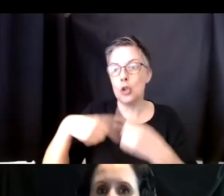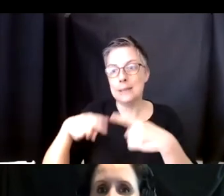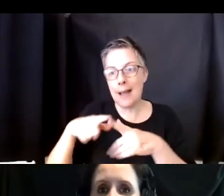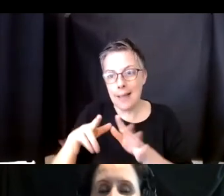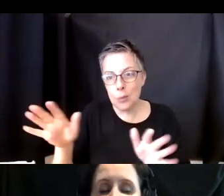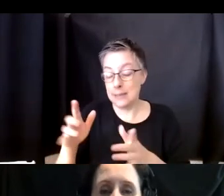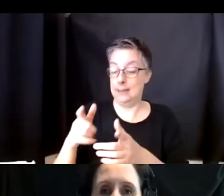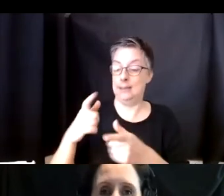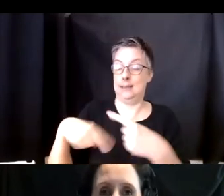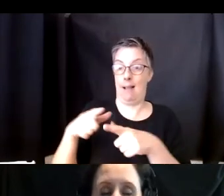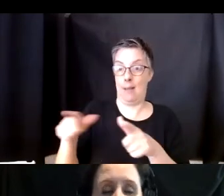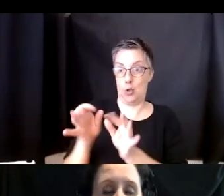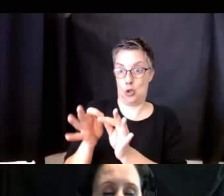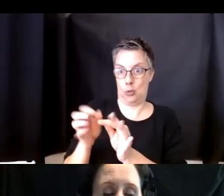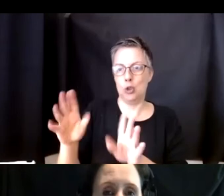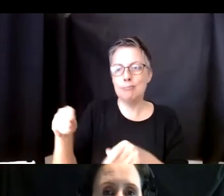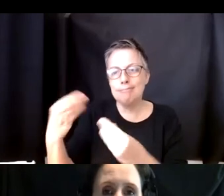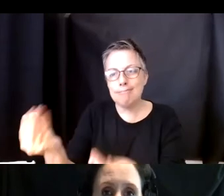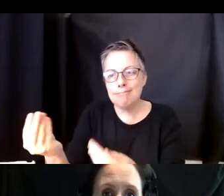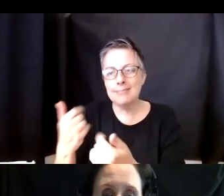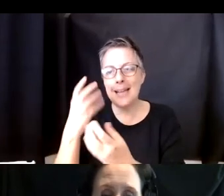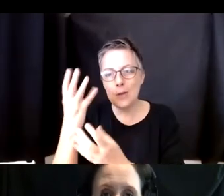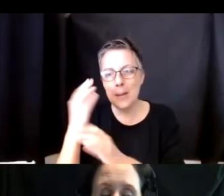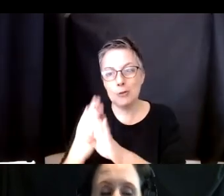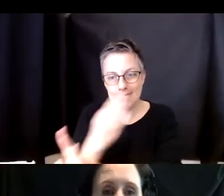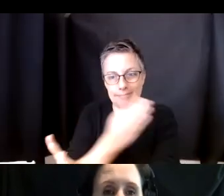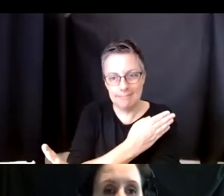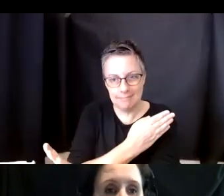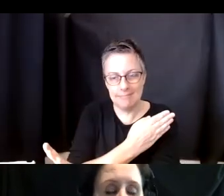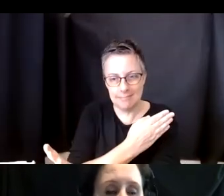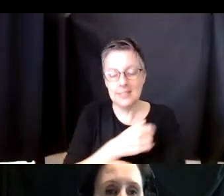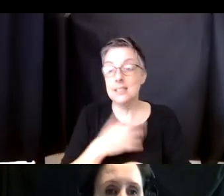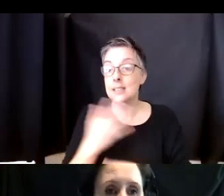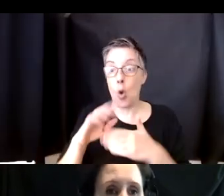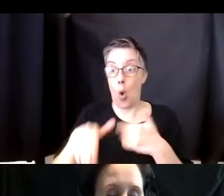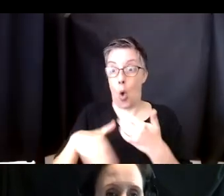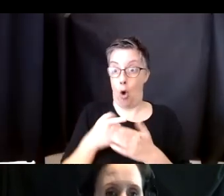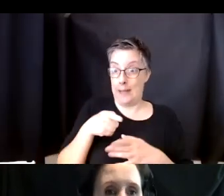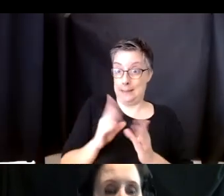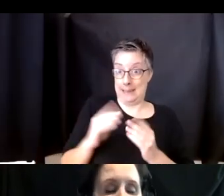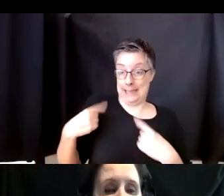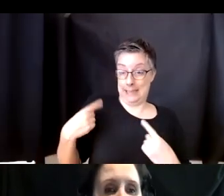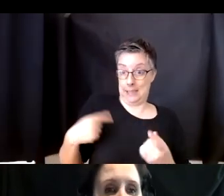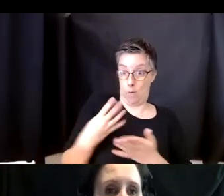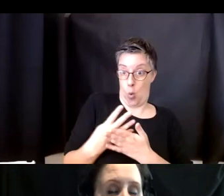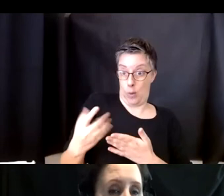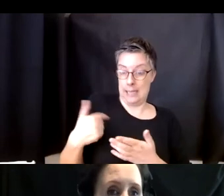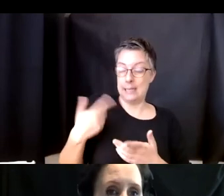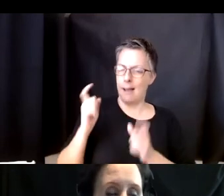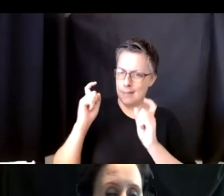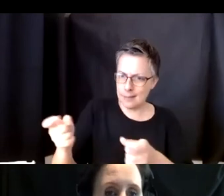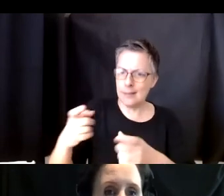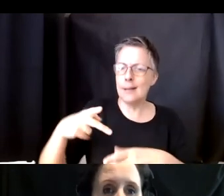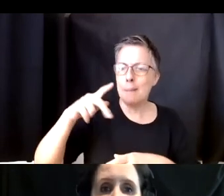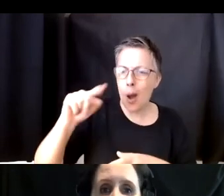interpreter, that you provide them with the information ahead of time. So for all of these meetings ahead of time, I shared my